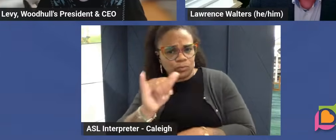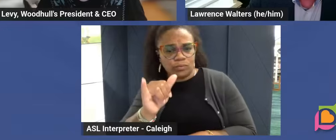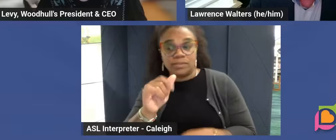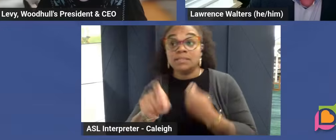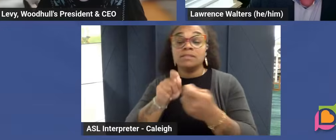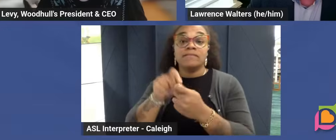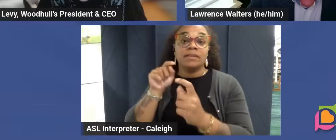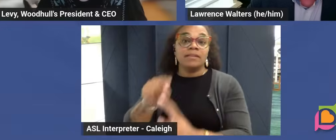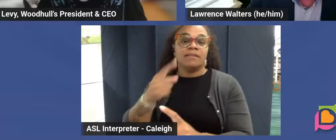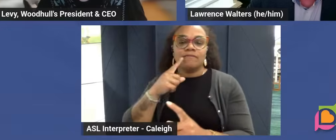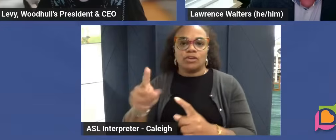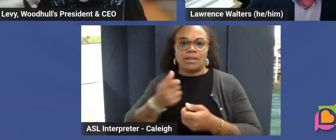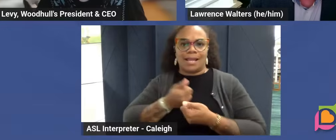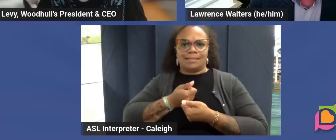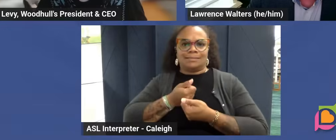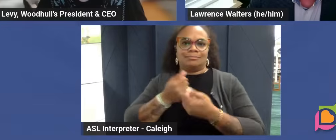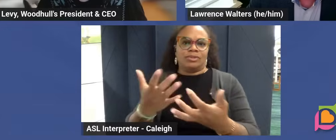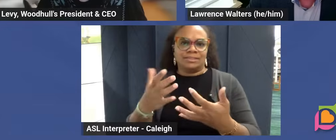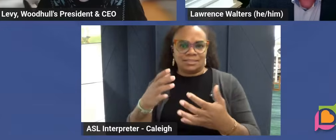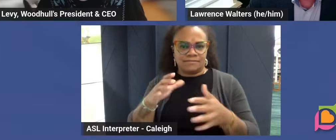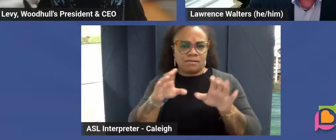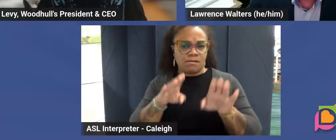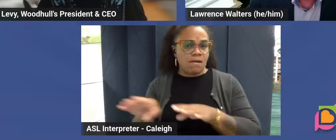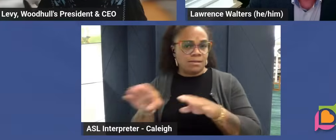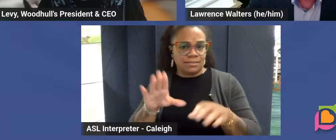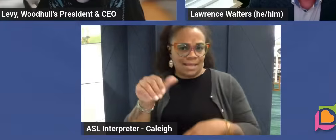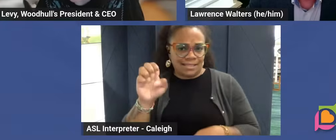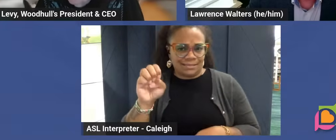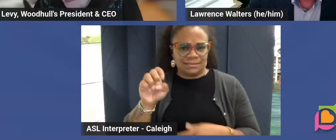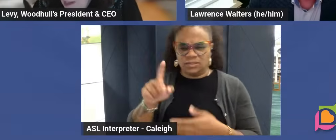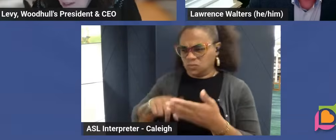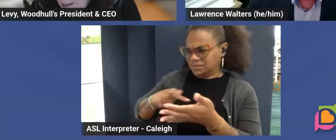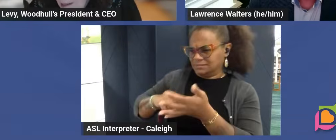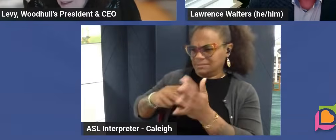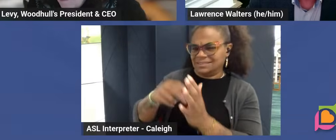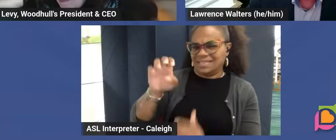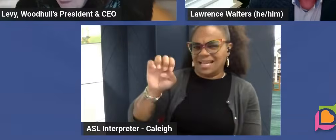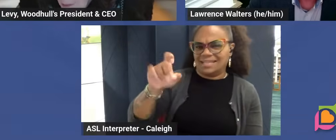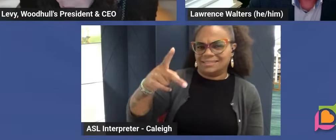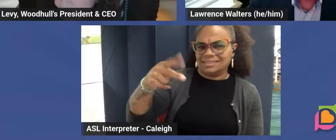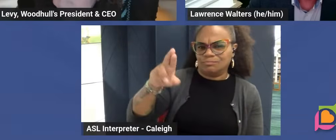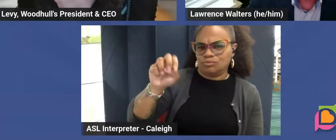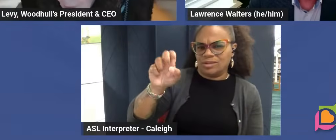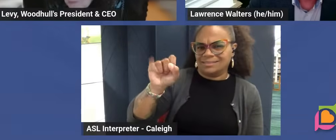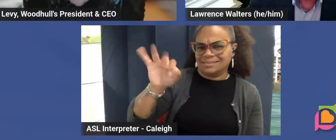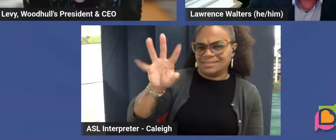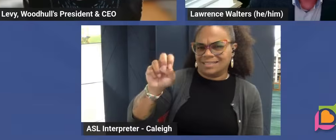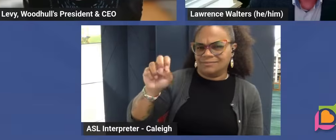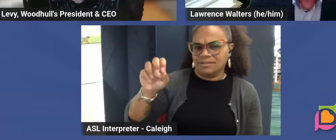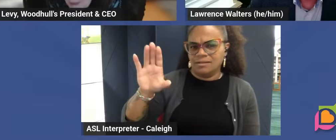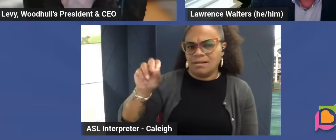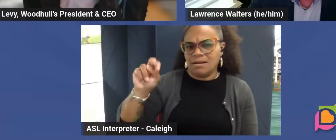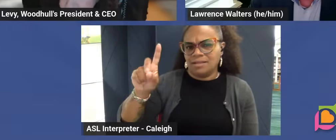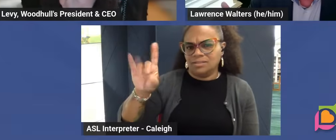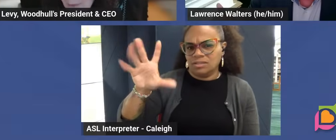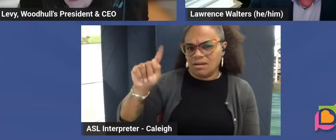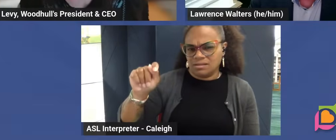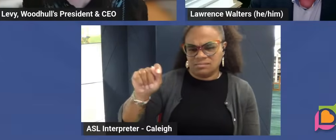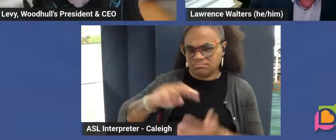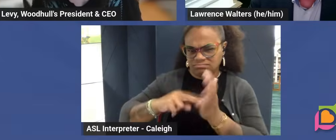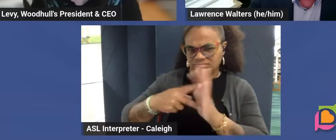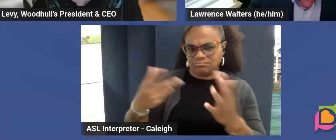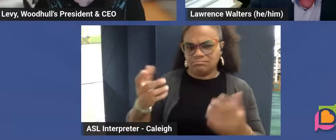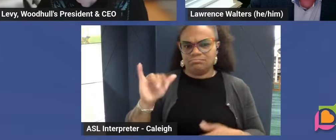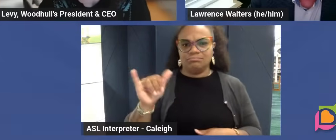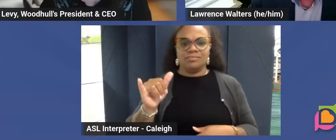in expressive conduct cases. So what's that? What is expressive conduct? Expressive conduct, burning a